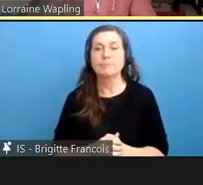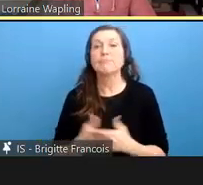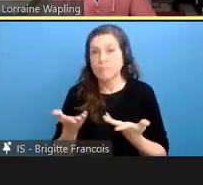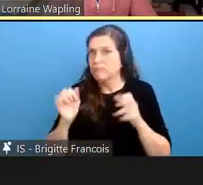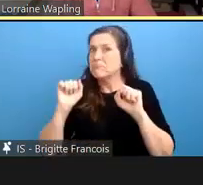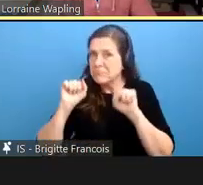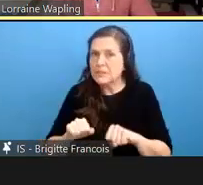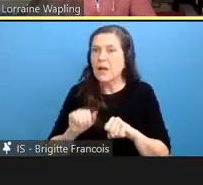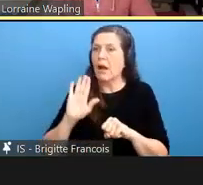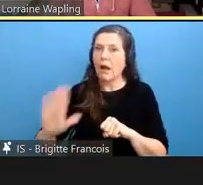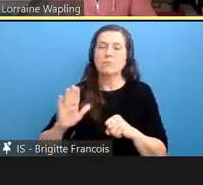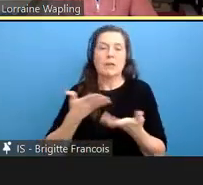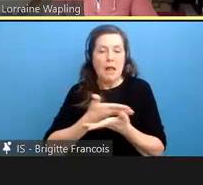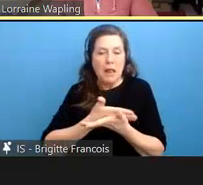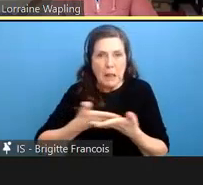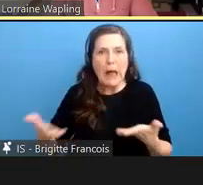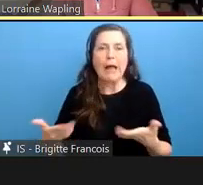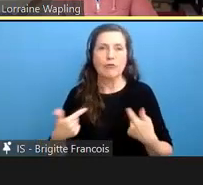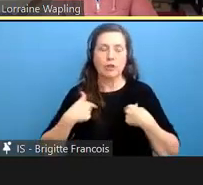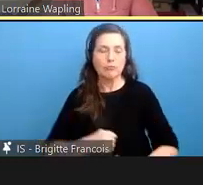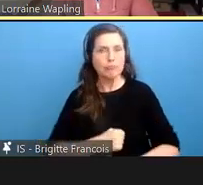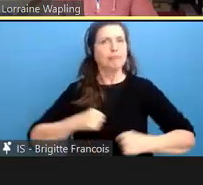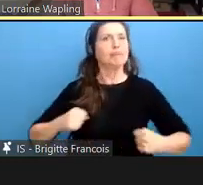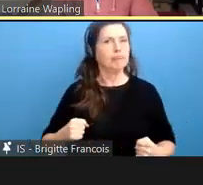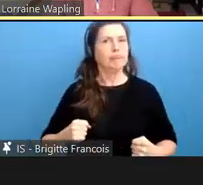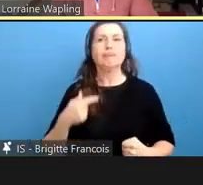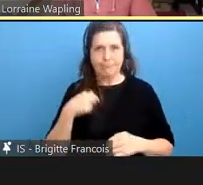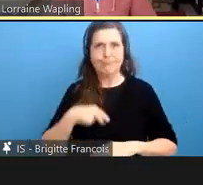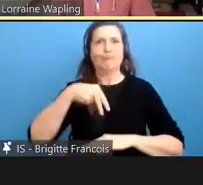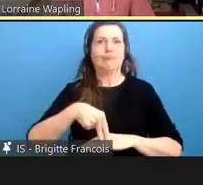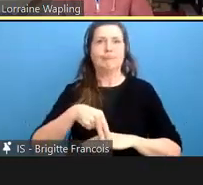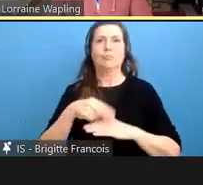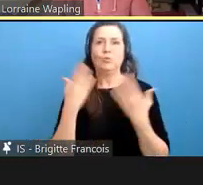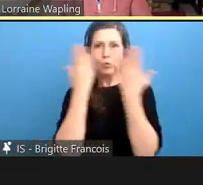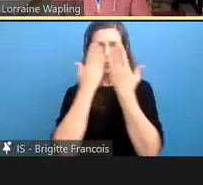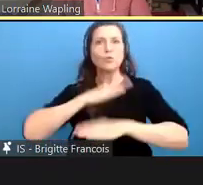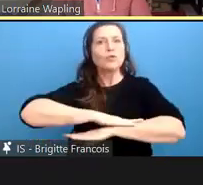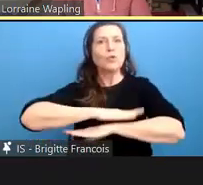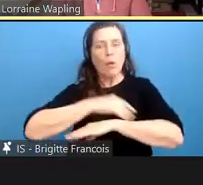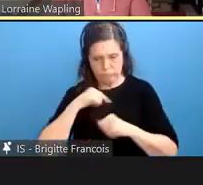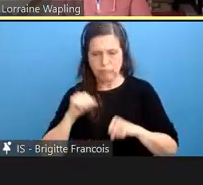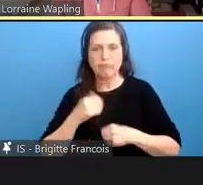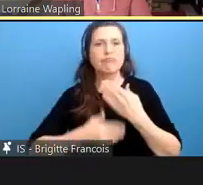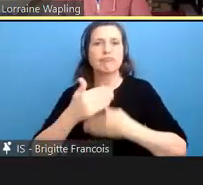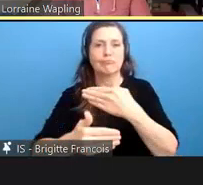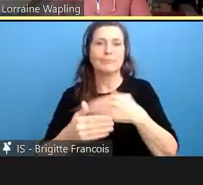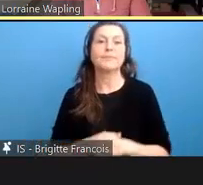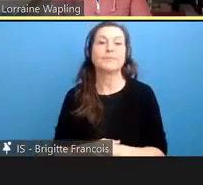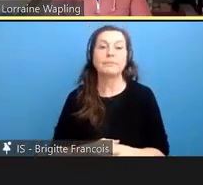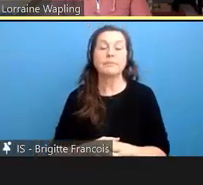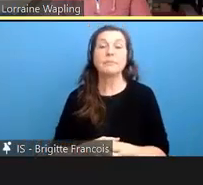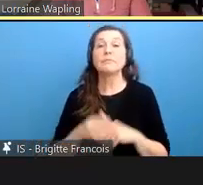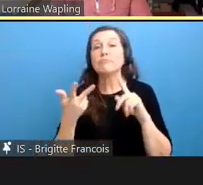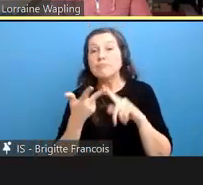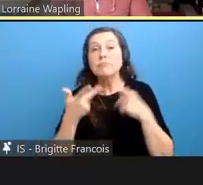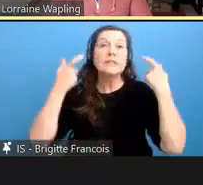and self-confidence ready for when they start school. There's no doubt also that access to affordable hearing